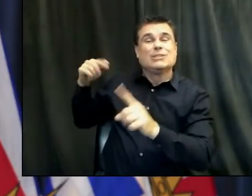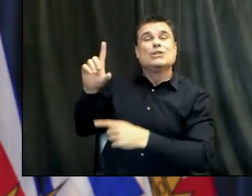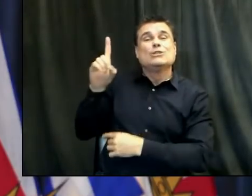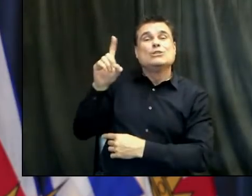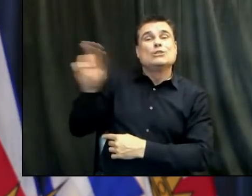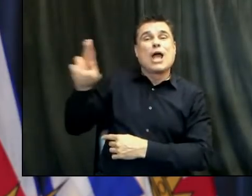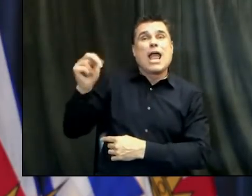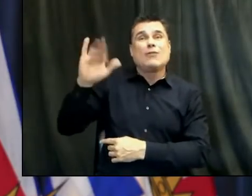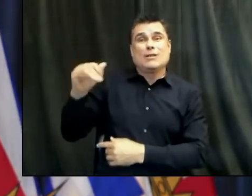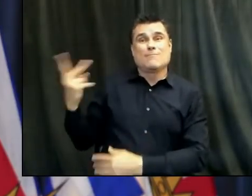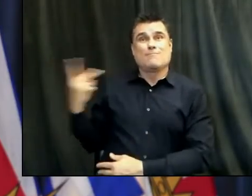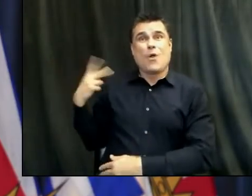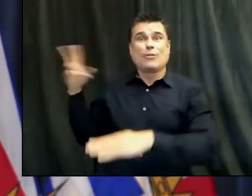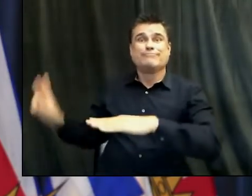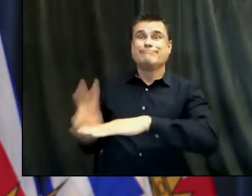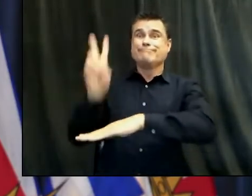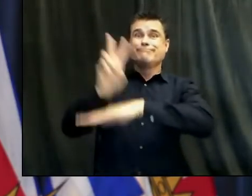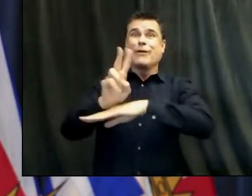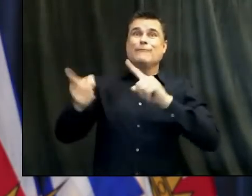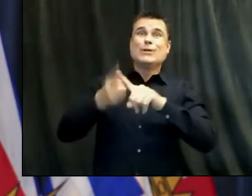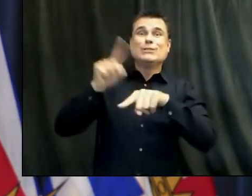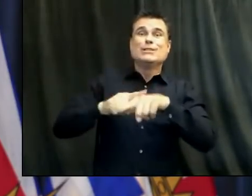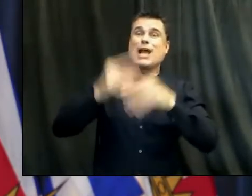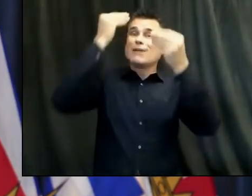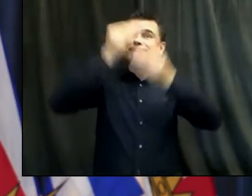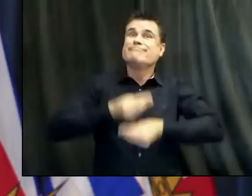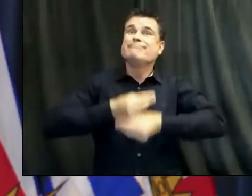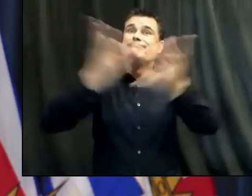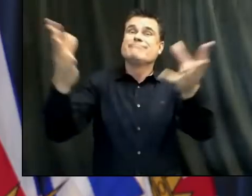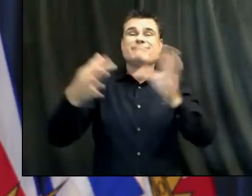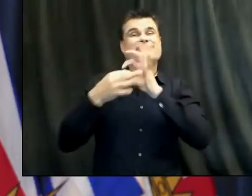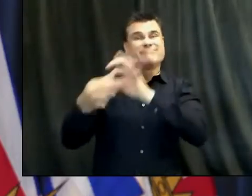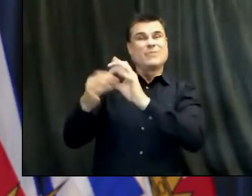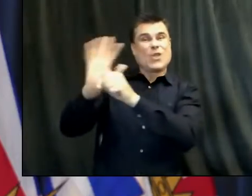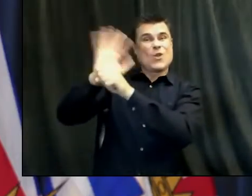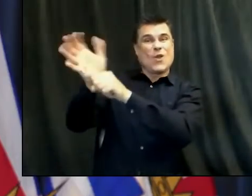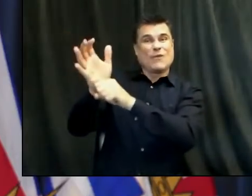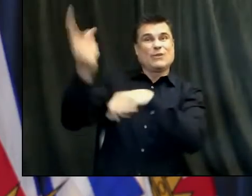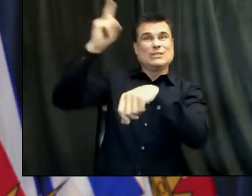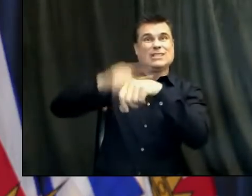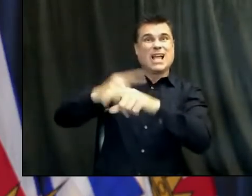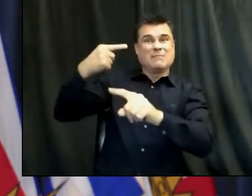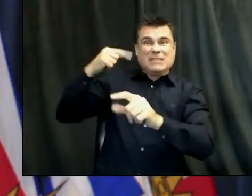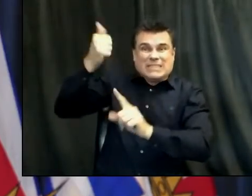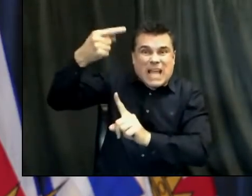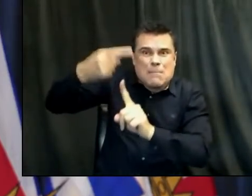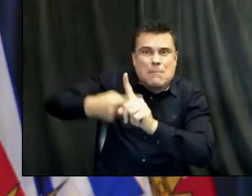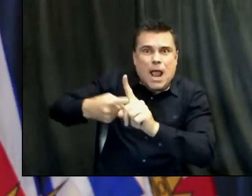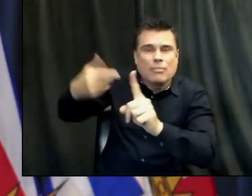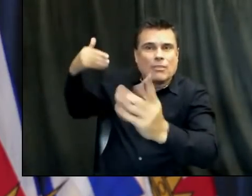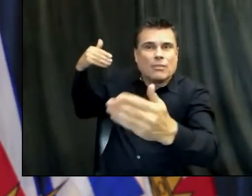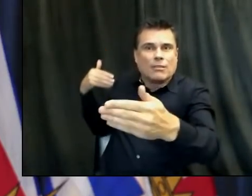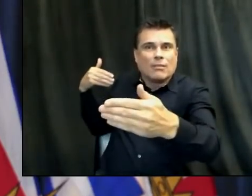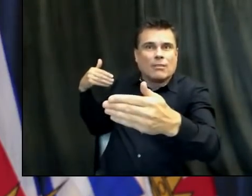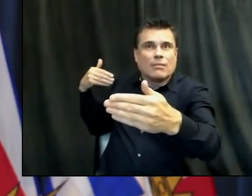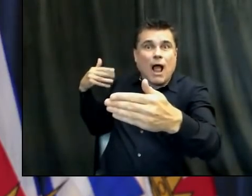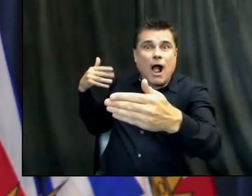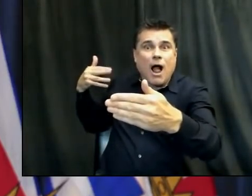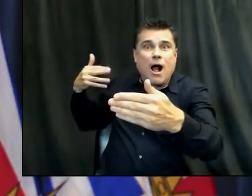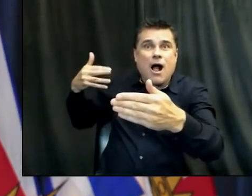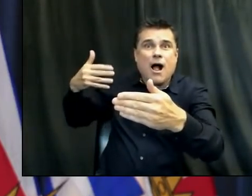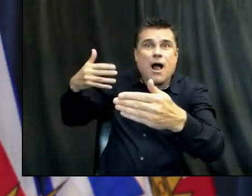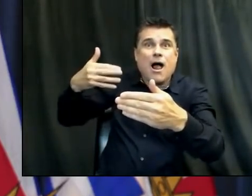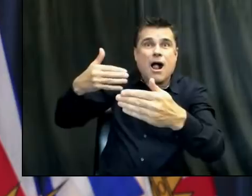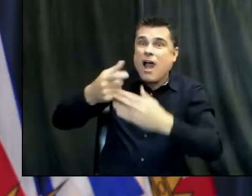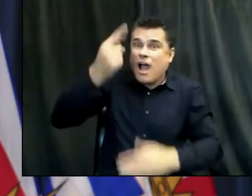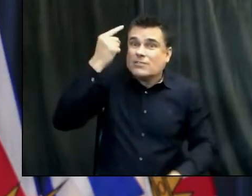believe it's been that long. And we know, and I understand, that people would like a break. But right